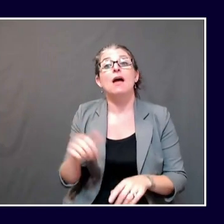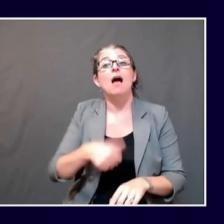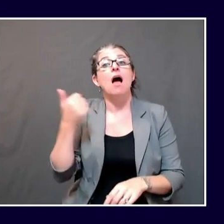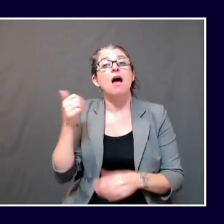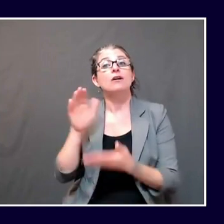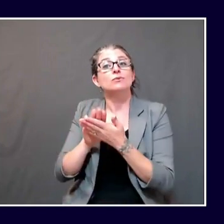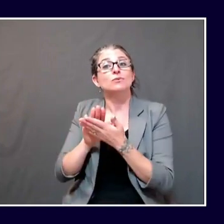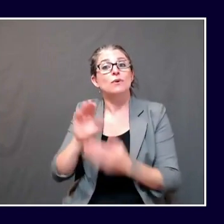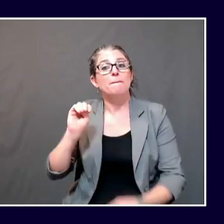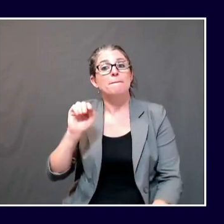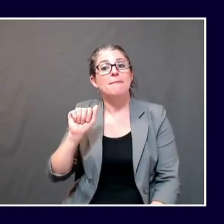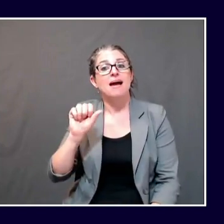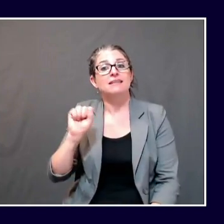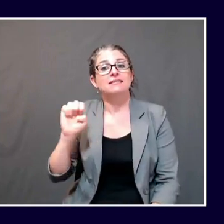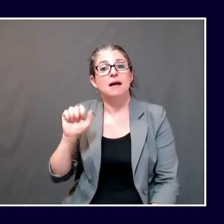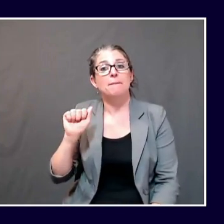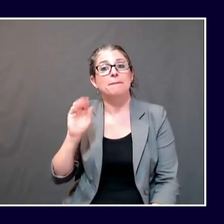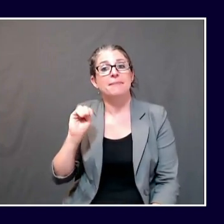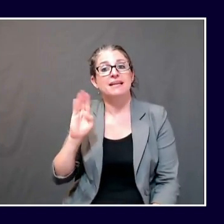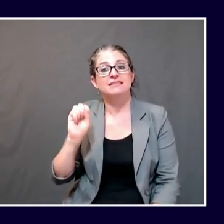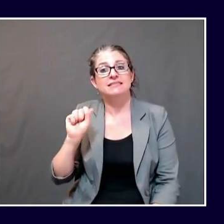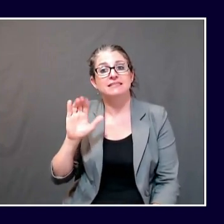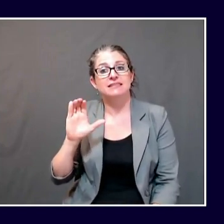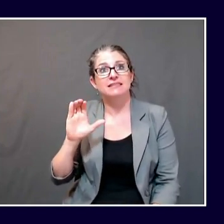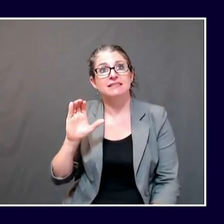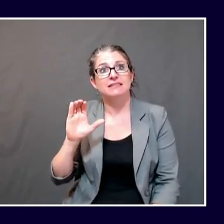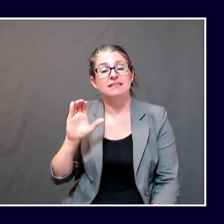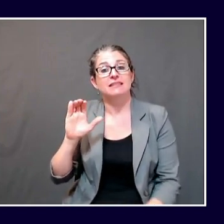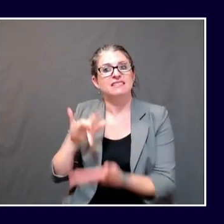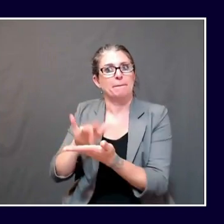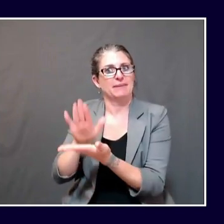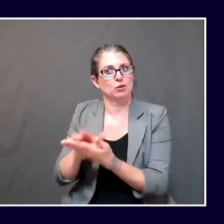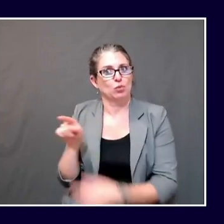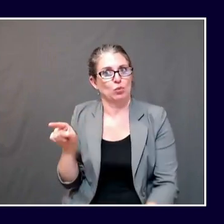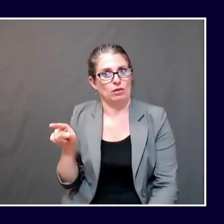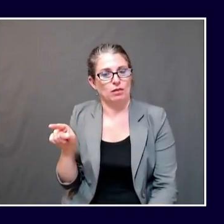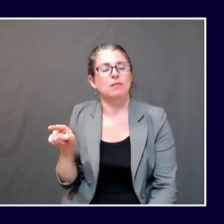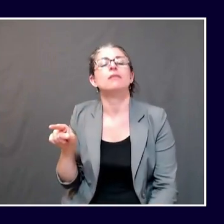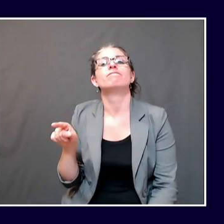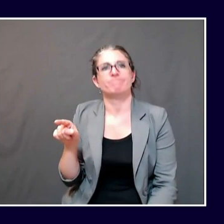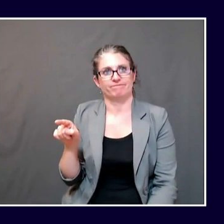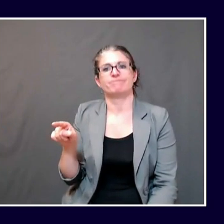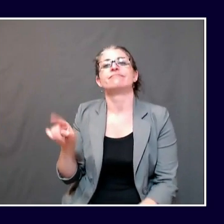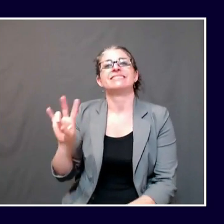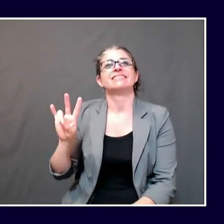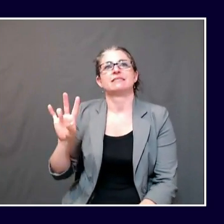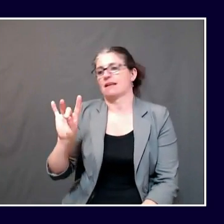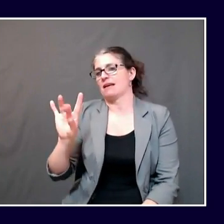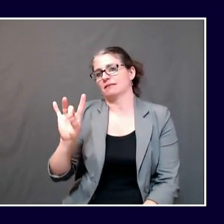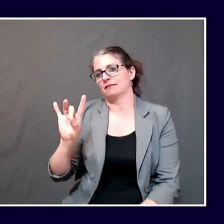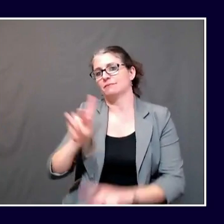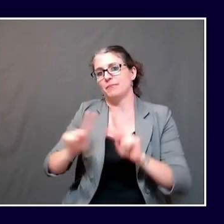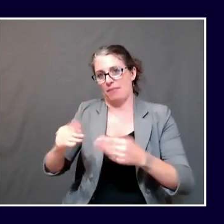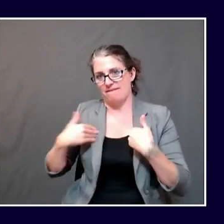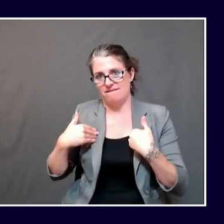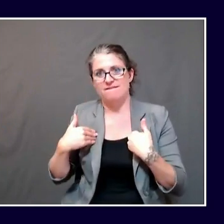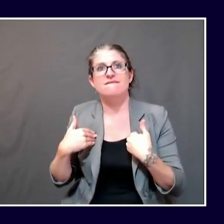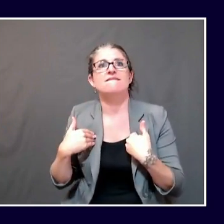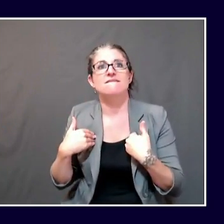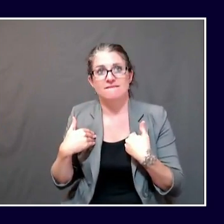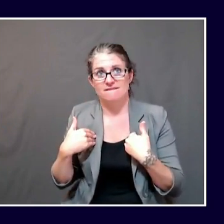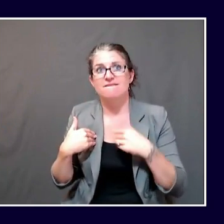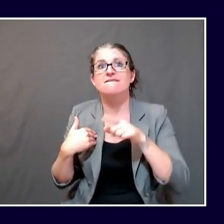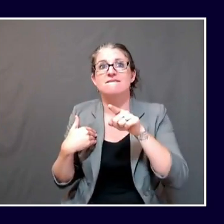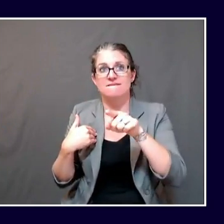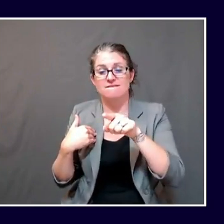school. We are similarly working with that middle school to provide for testing for all potentially exposed